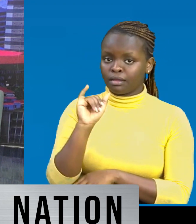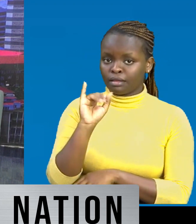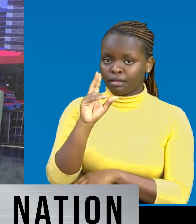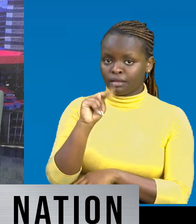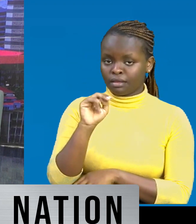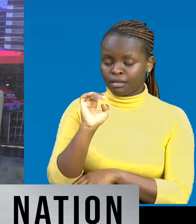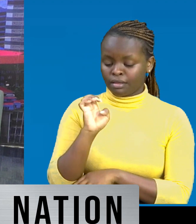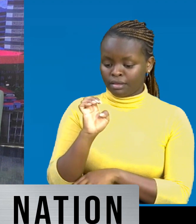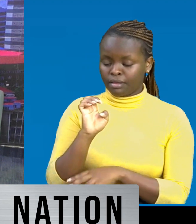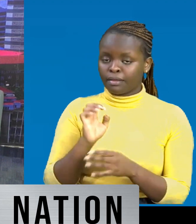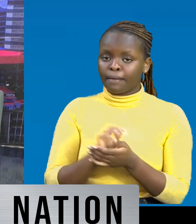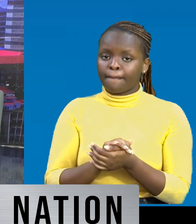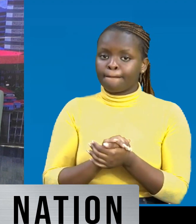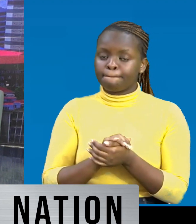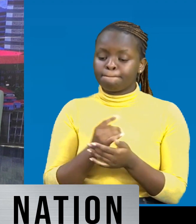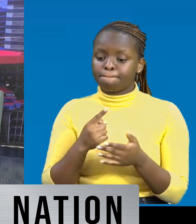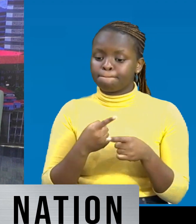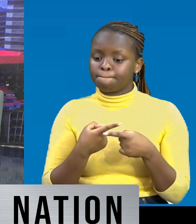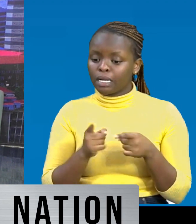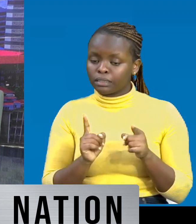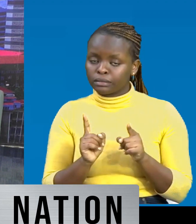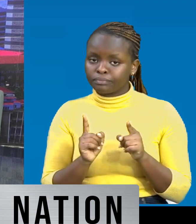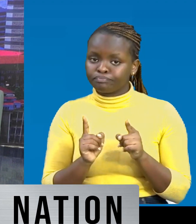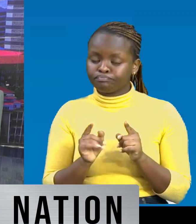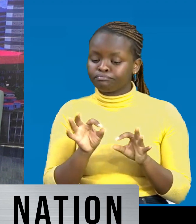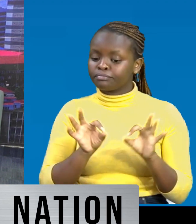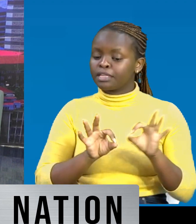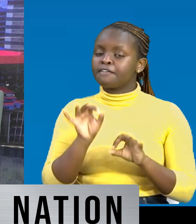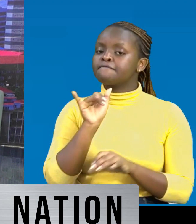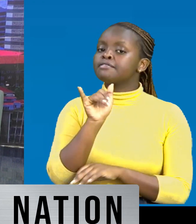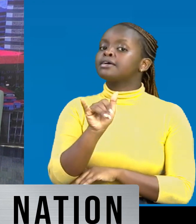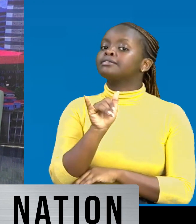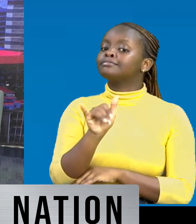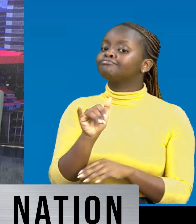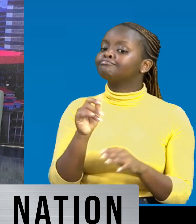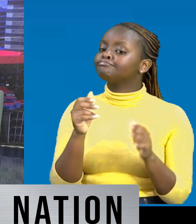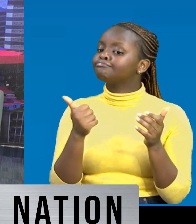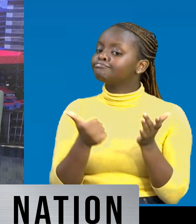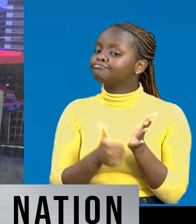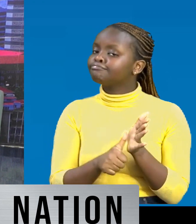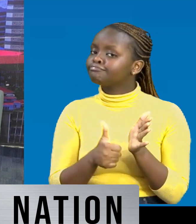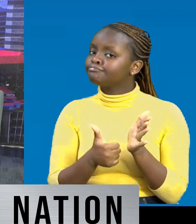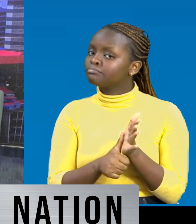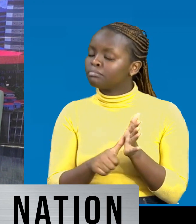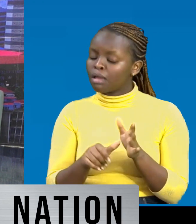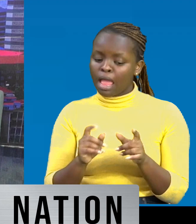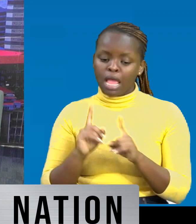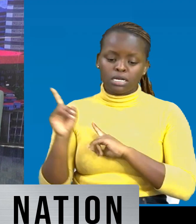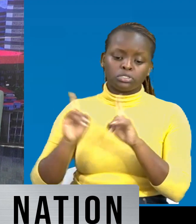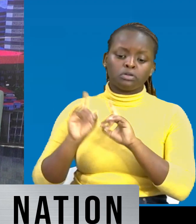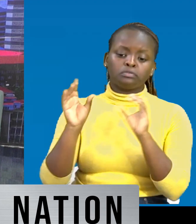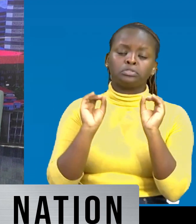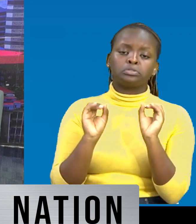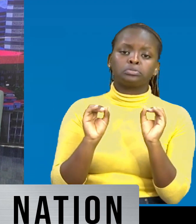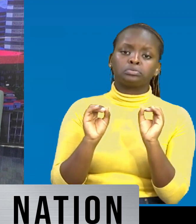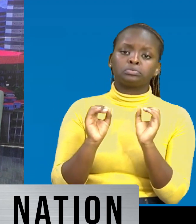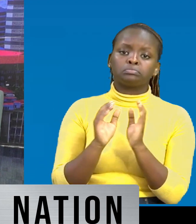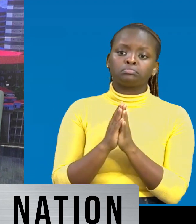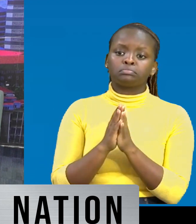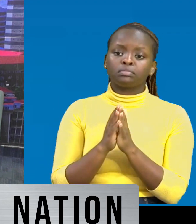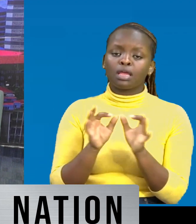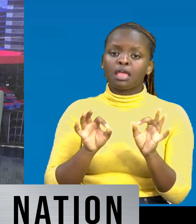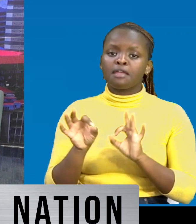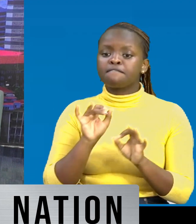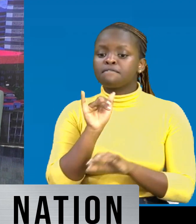Yesterday, he claimed, Jonah, if that is the issue, they cannot travel without his approval. If that is a